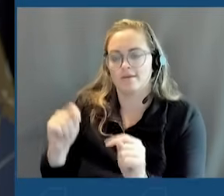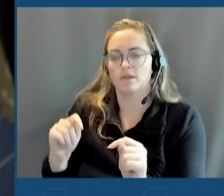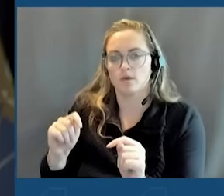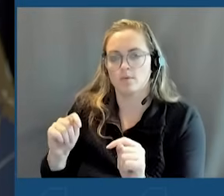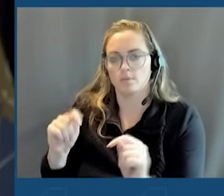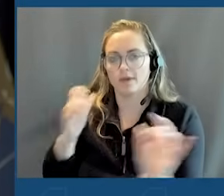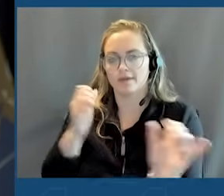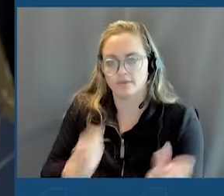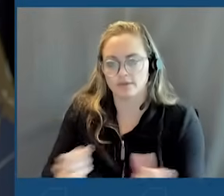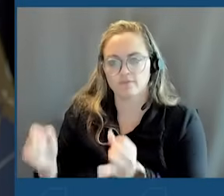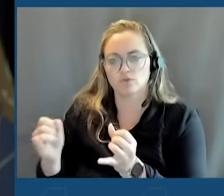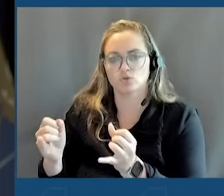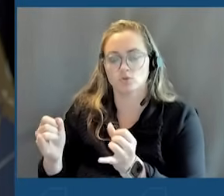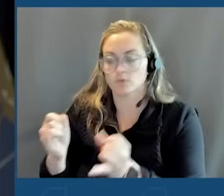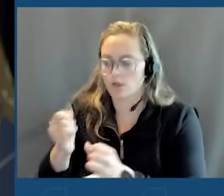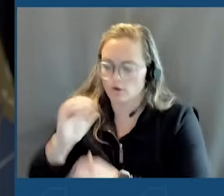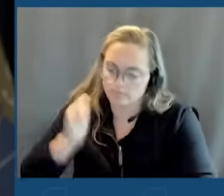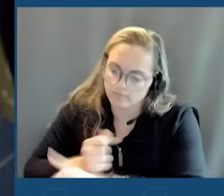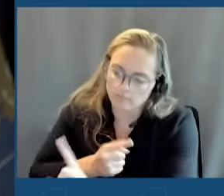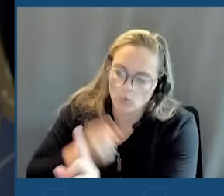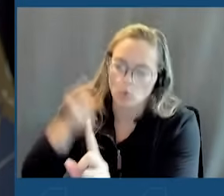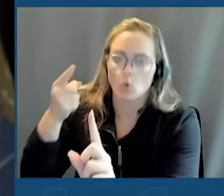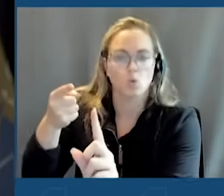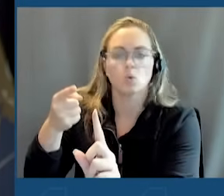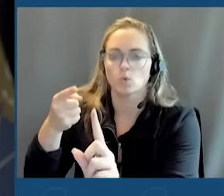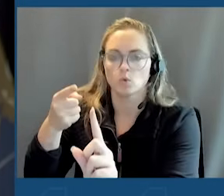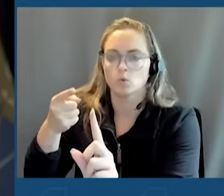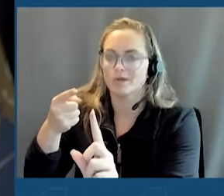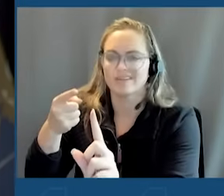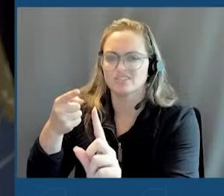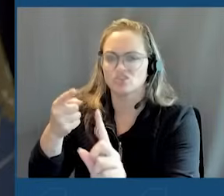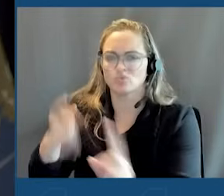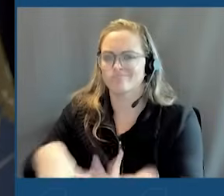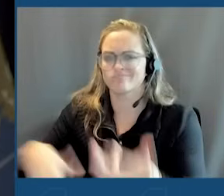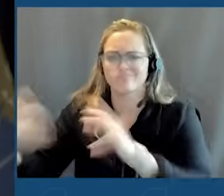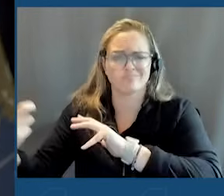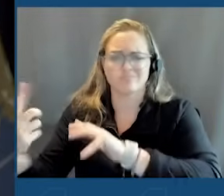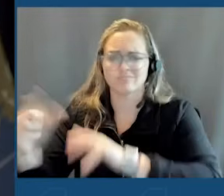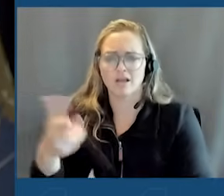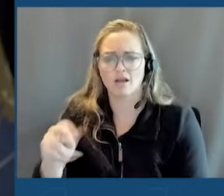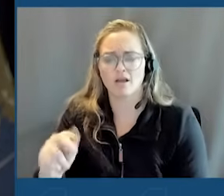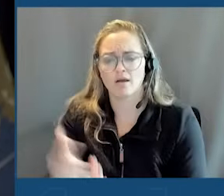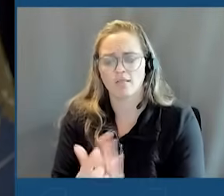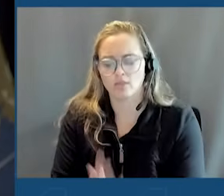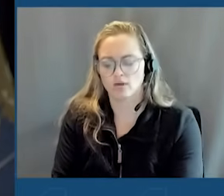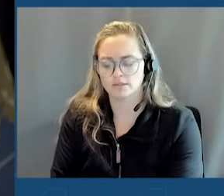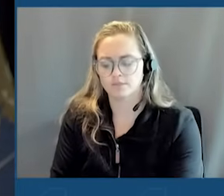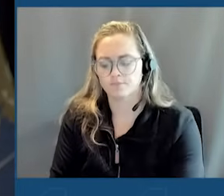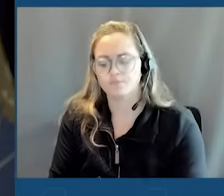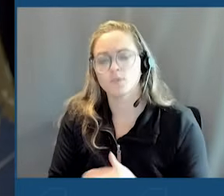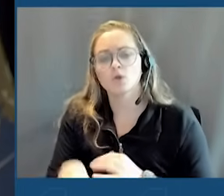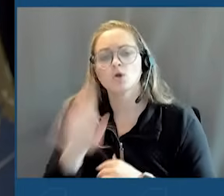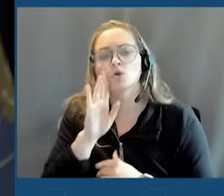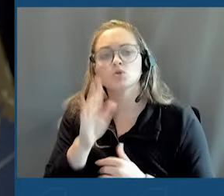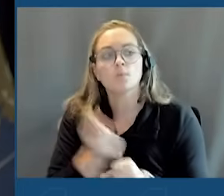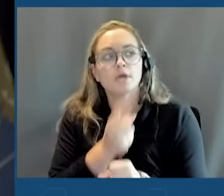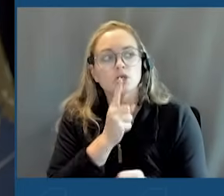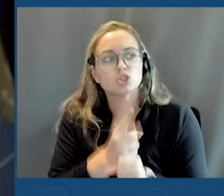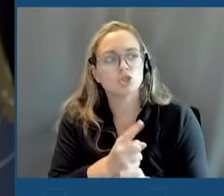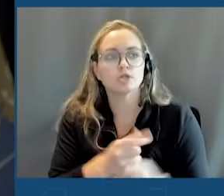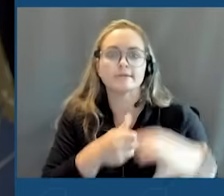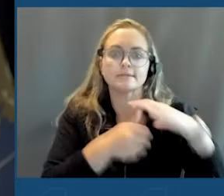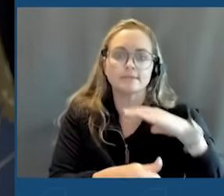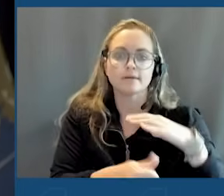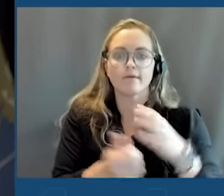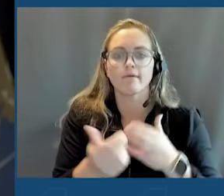individuals dead set on thwarting our gun laws. This will ensure that the Concealed Carry Act's